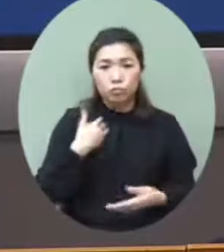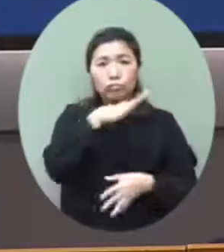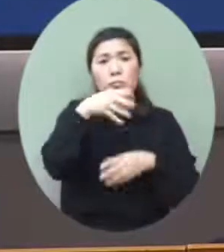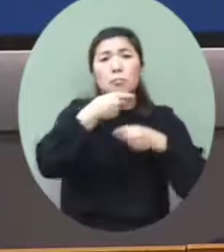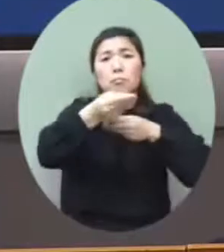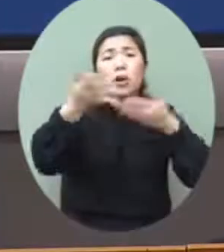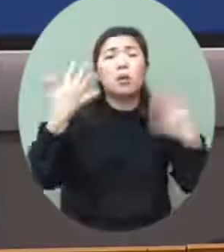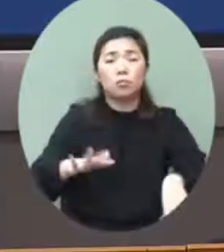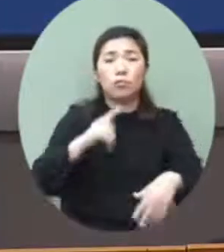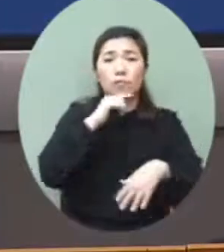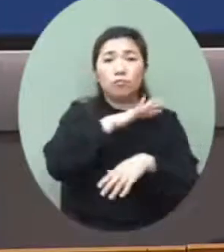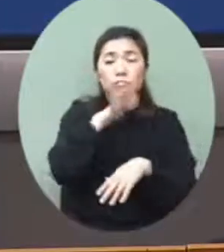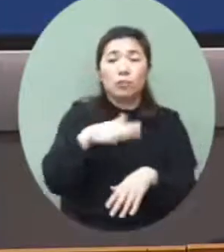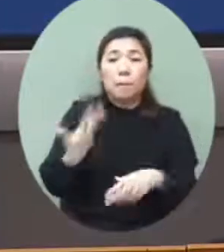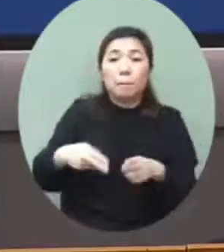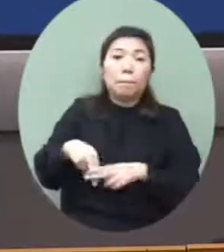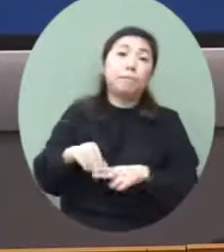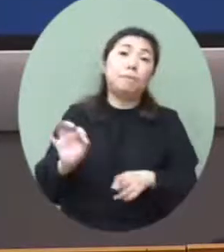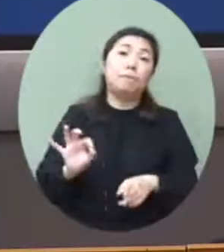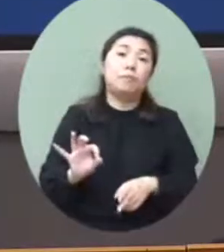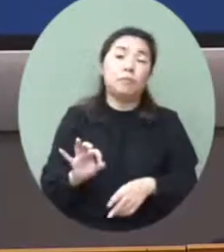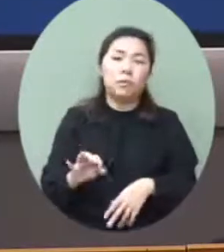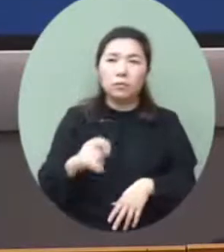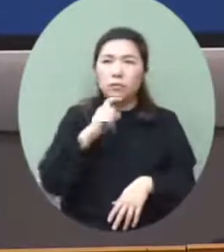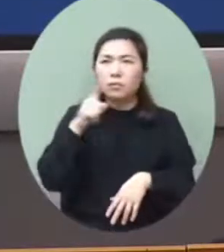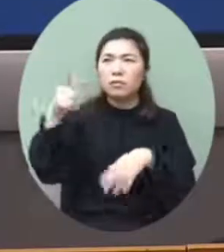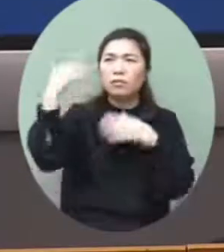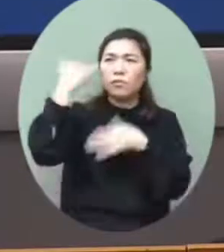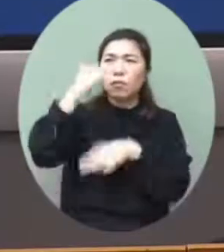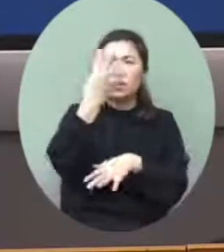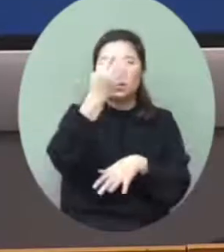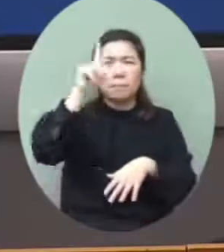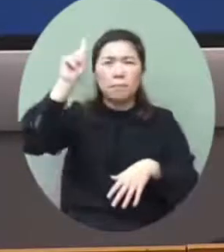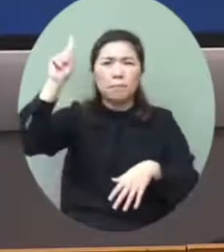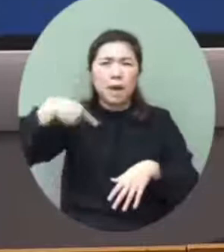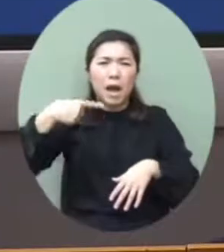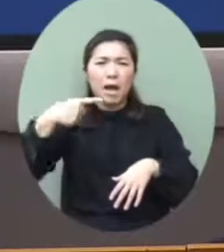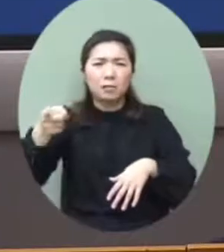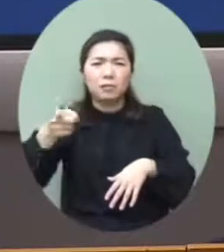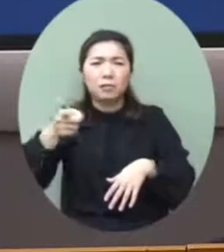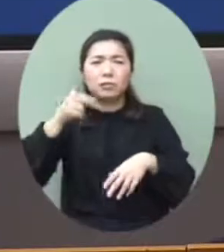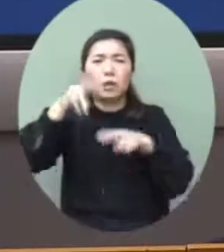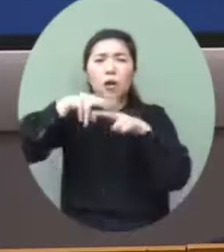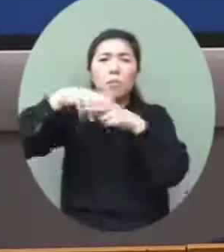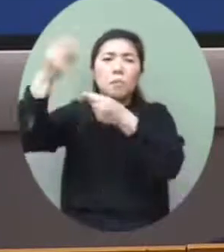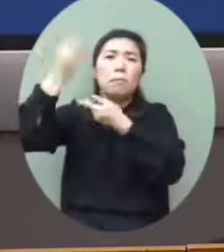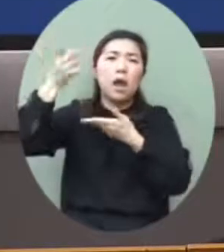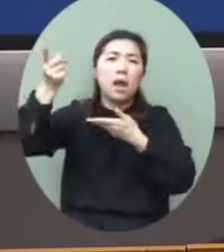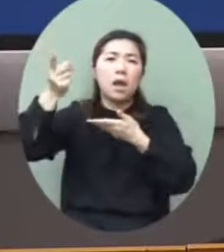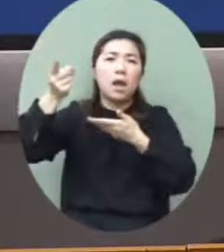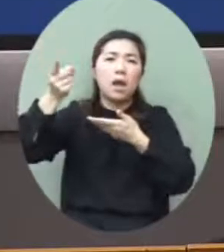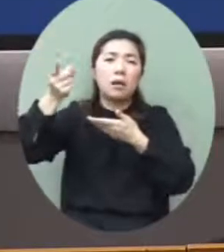proprietary Chinese medicine. They have all been distributed. About